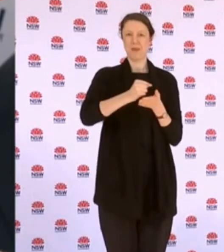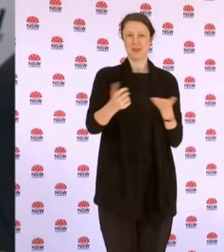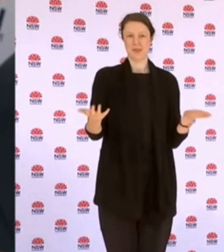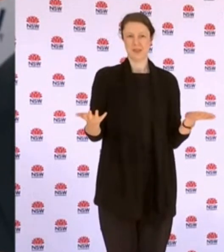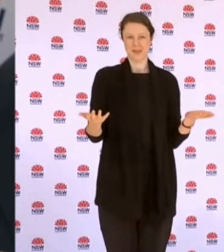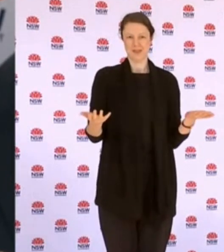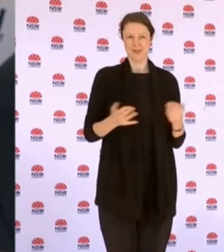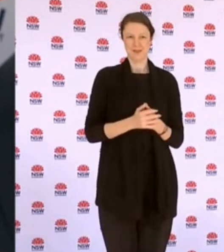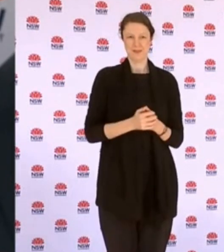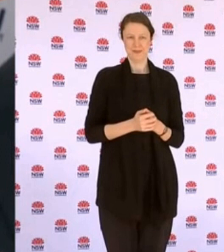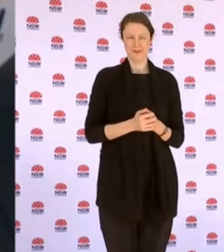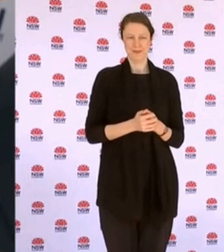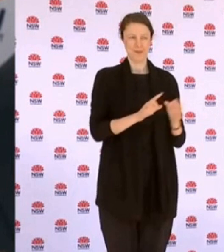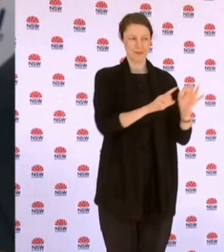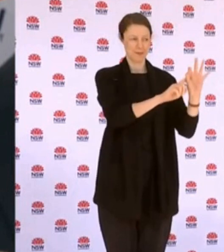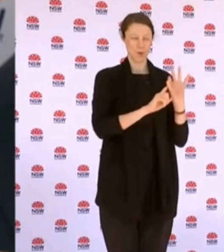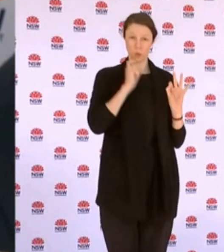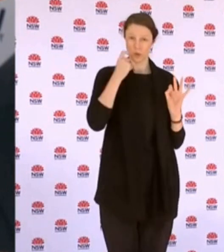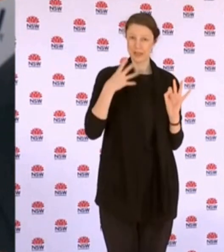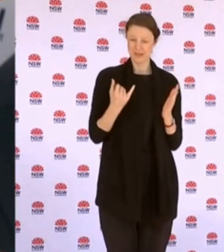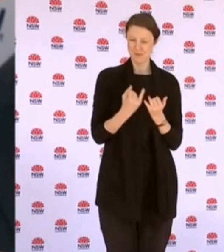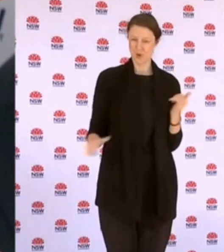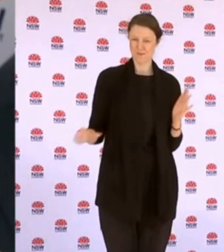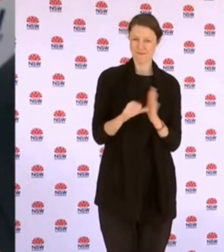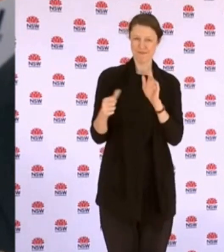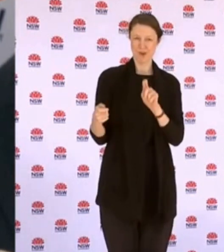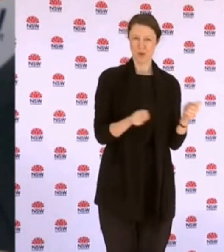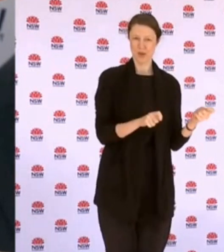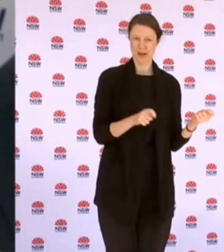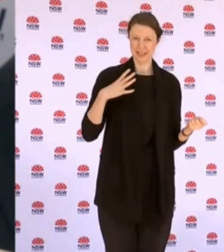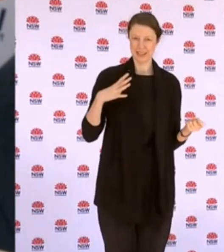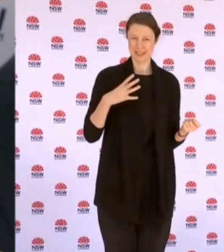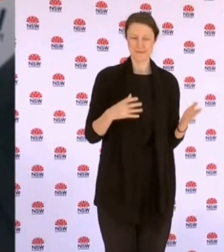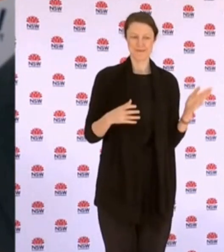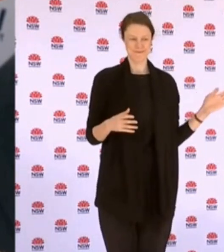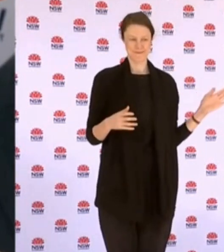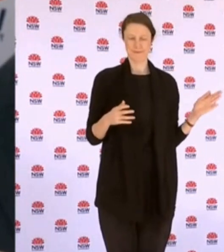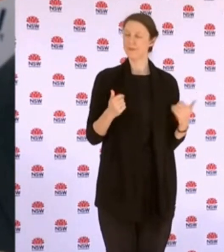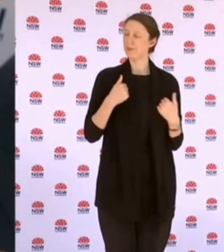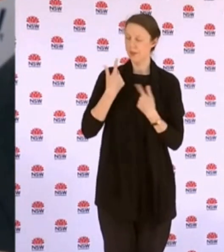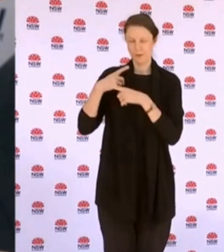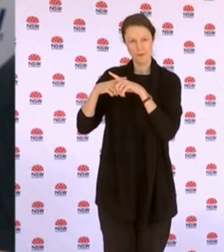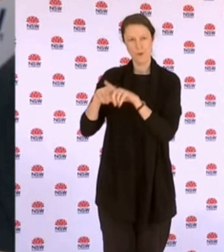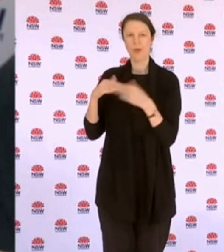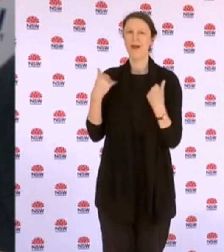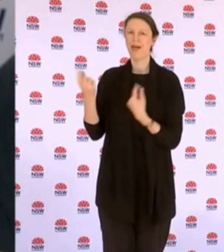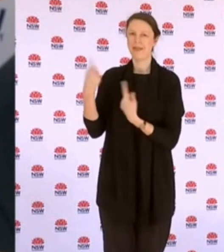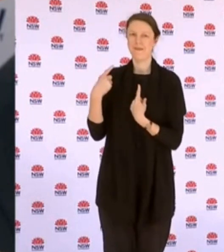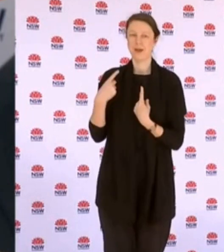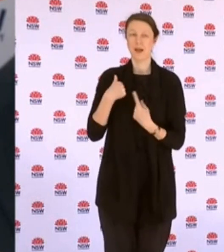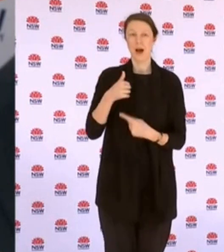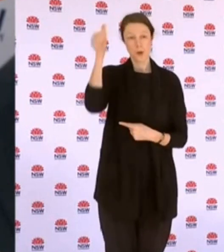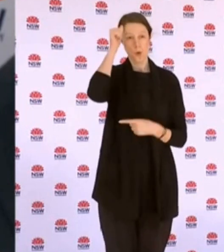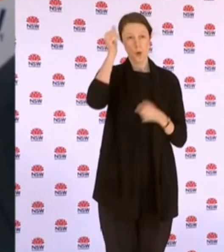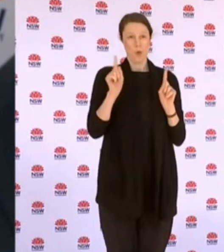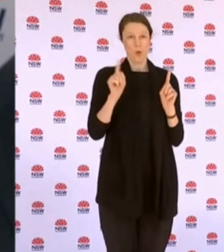it will. We always take the best health advice. One thing I do know for certain is had we not gone into lockdown, there would have been thousands and thousands